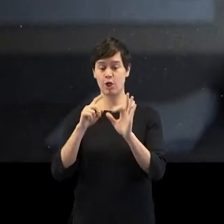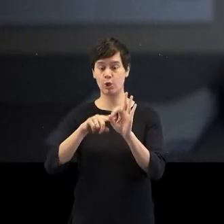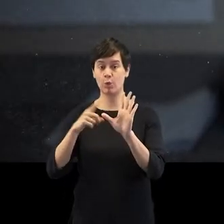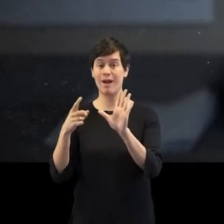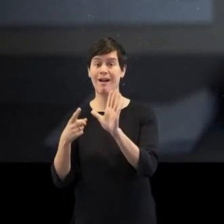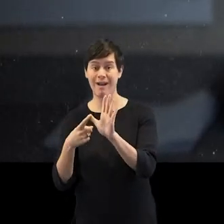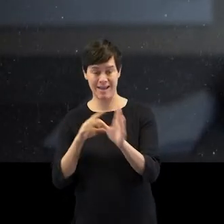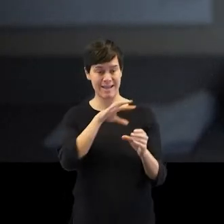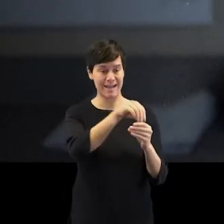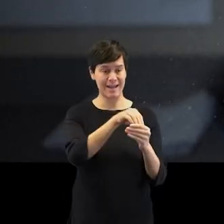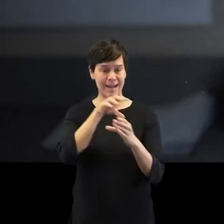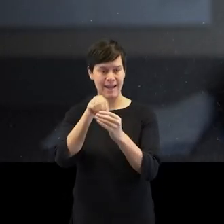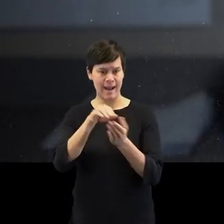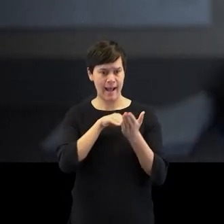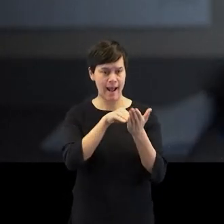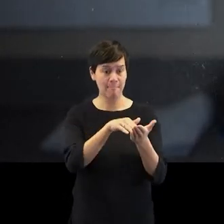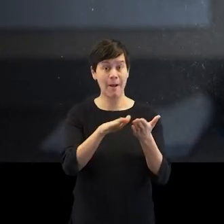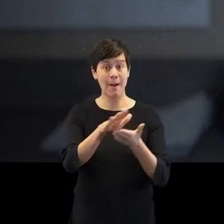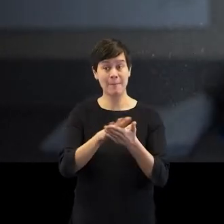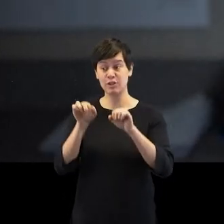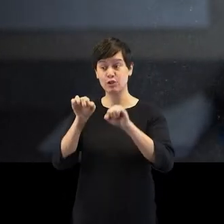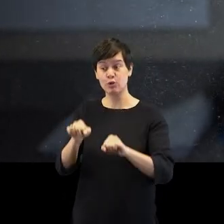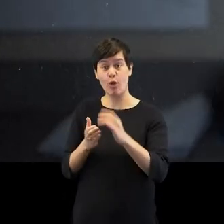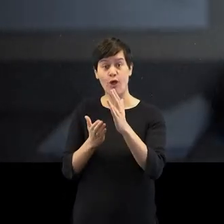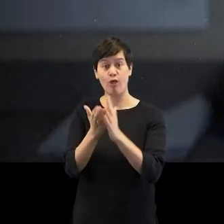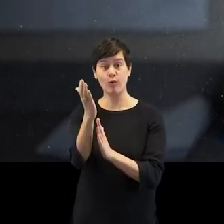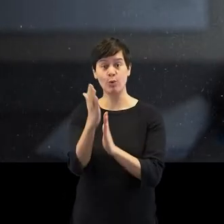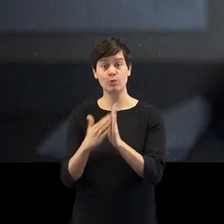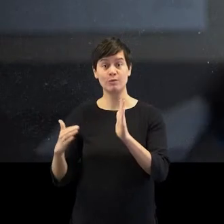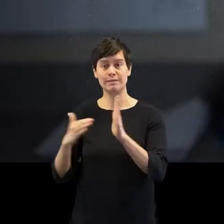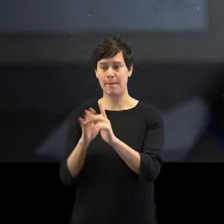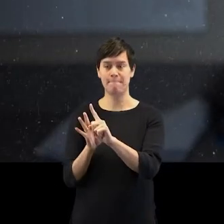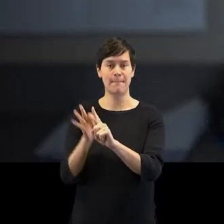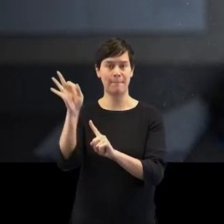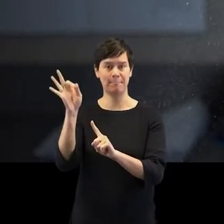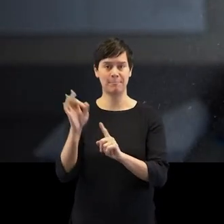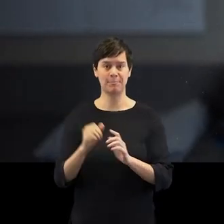development teams that have led to improved outcomes for students nationwide.